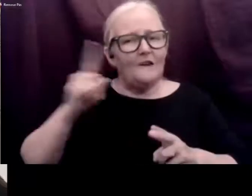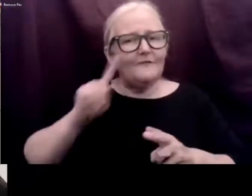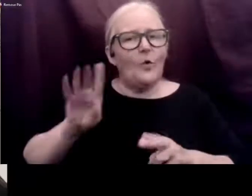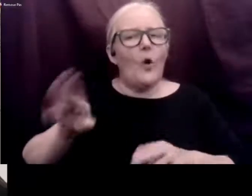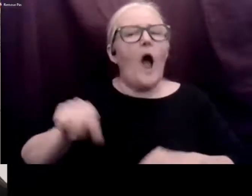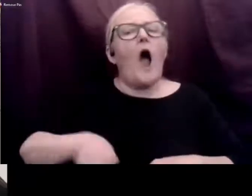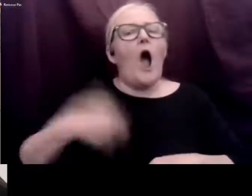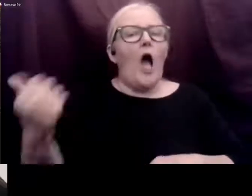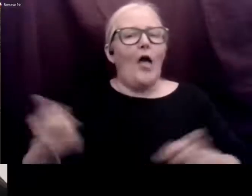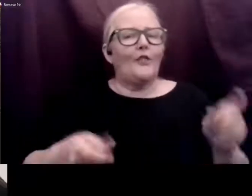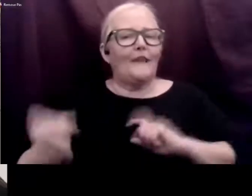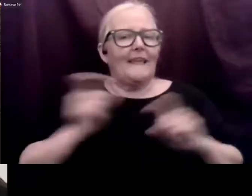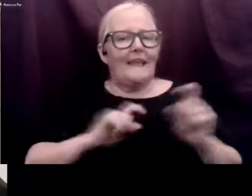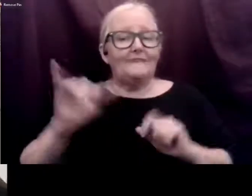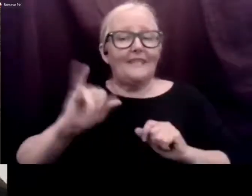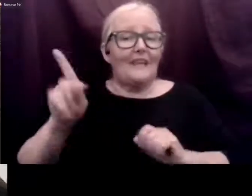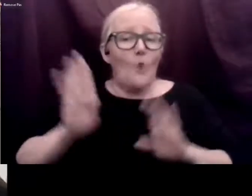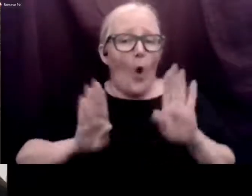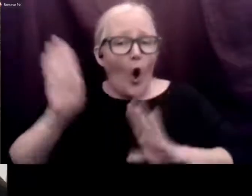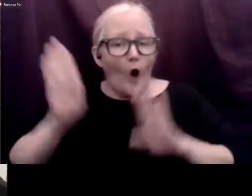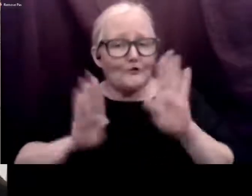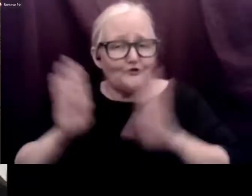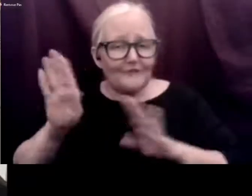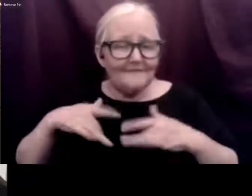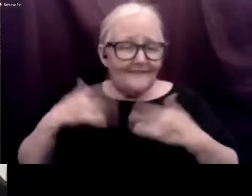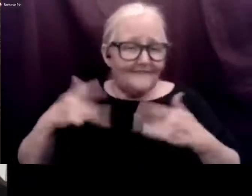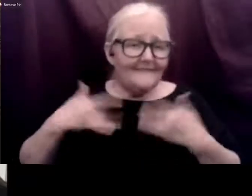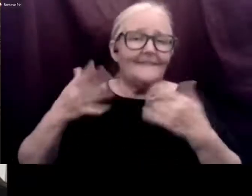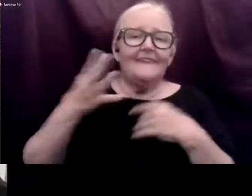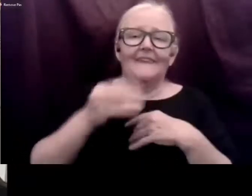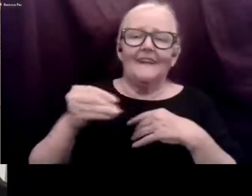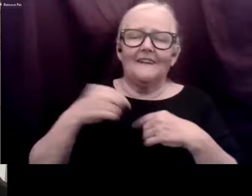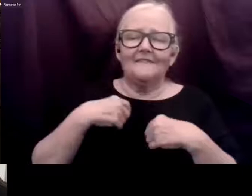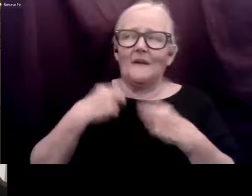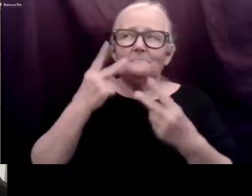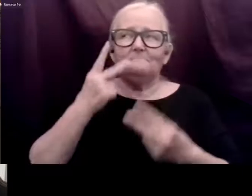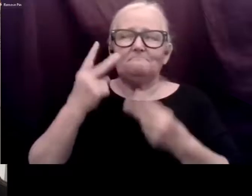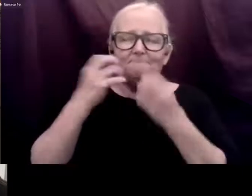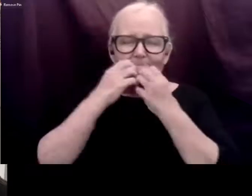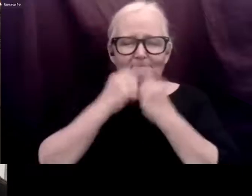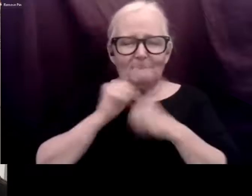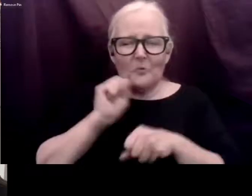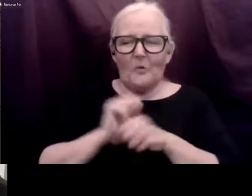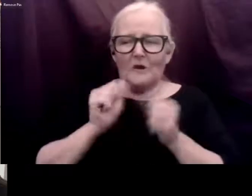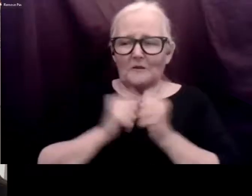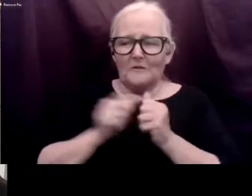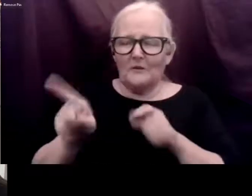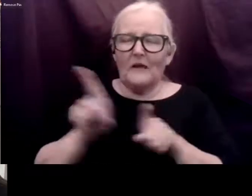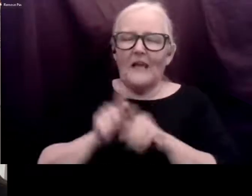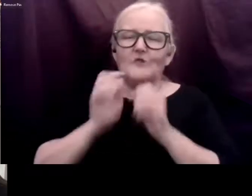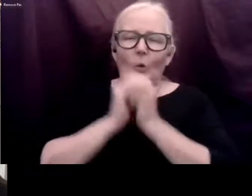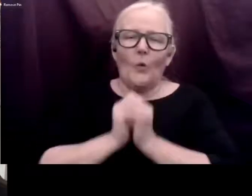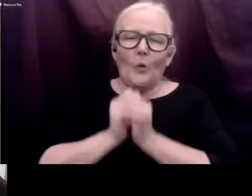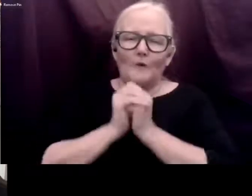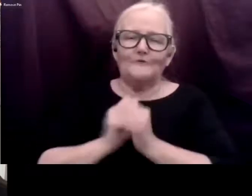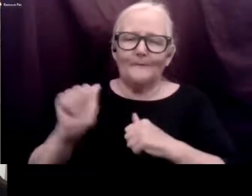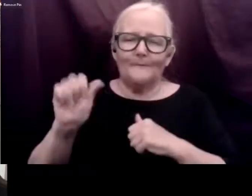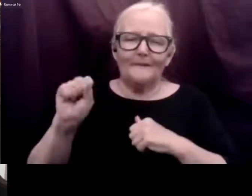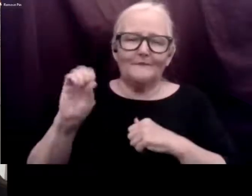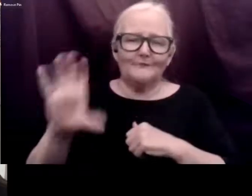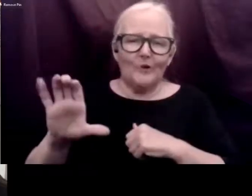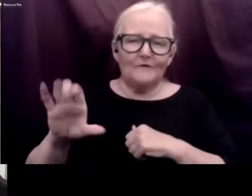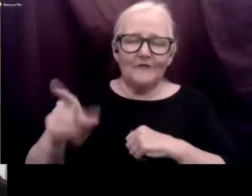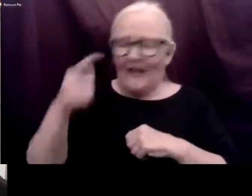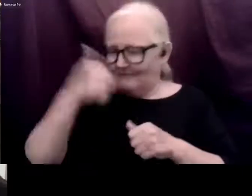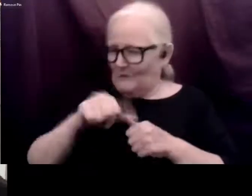I also have fond memories of working with you as your worship associate. You gave a sermon 10 years ago about your spiritual journey.